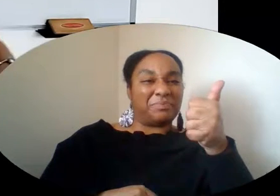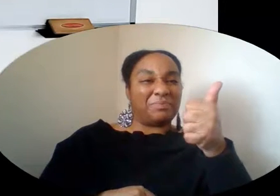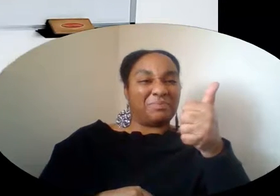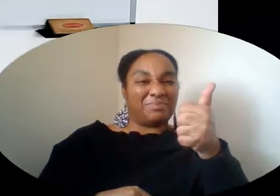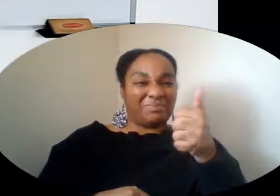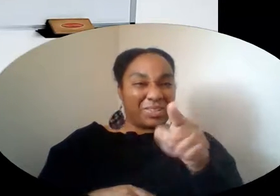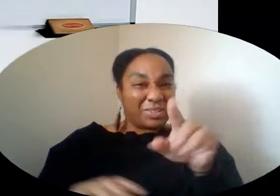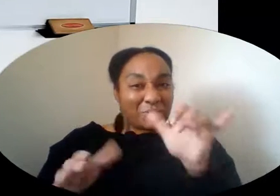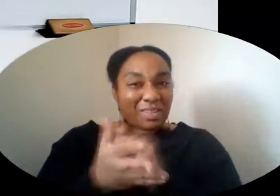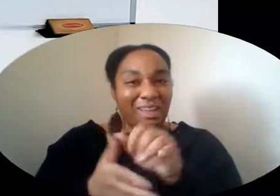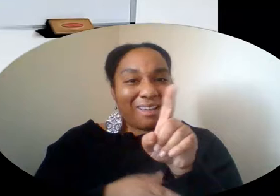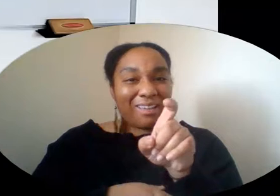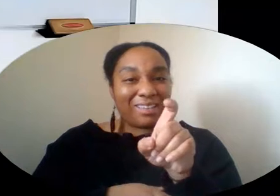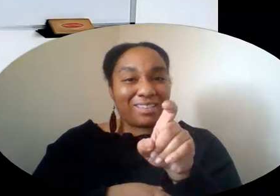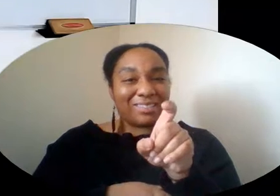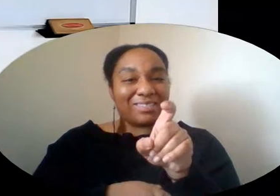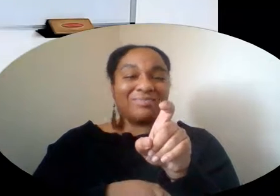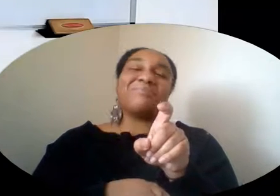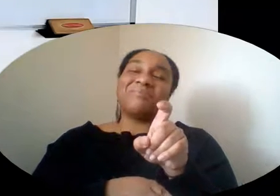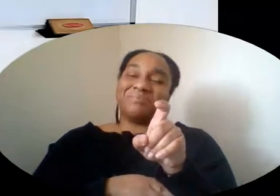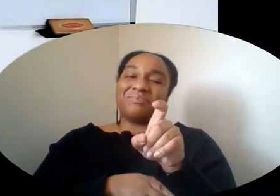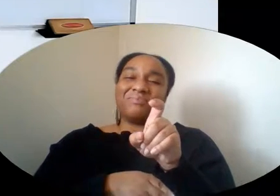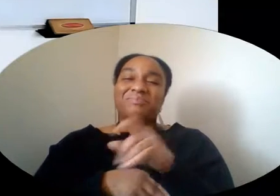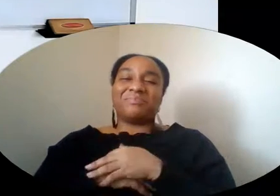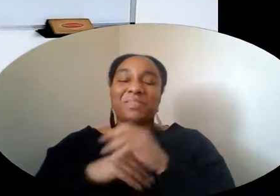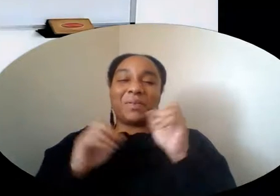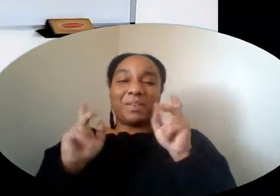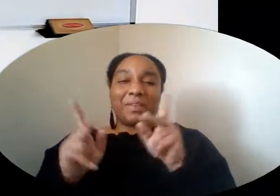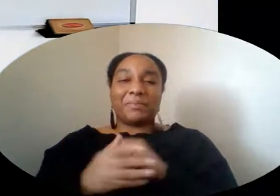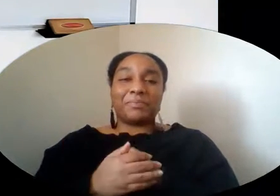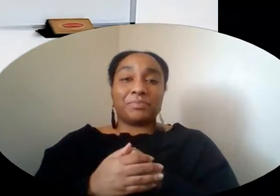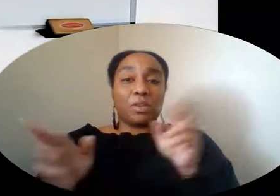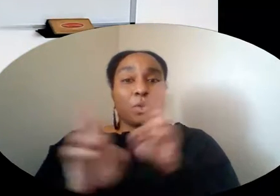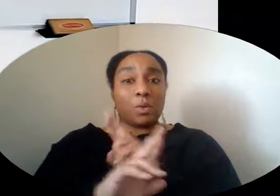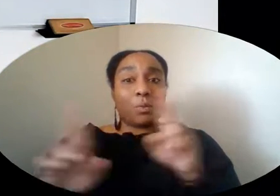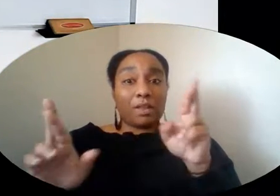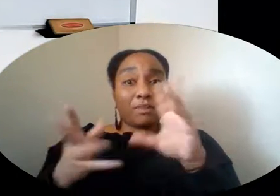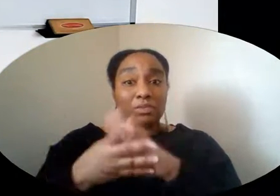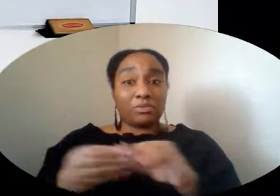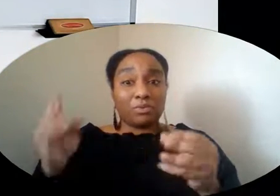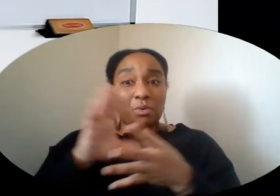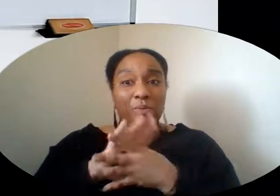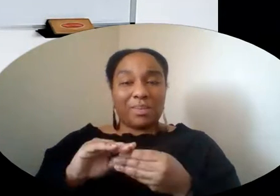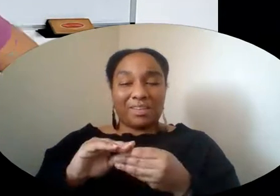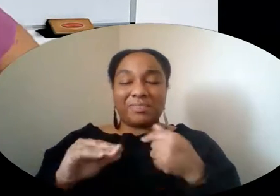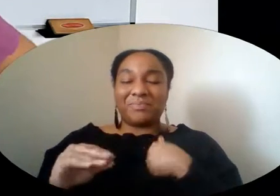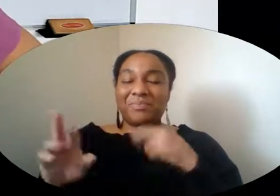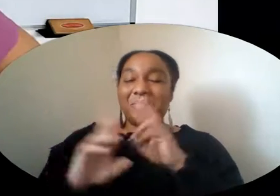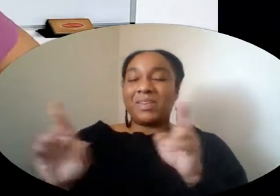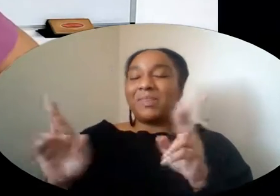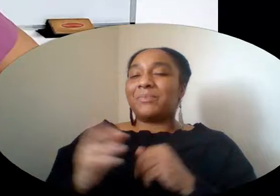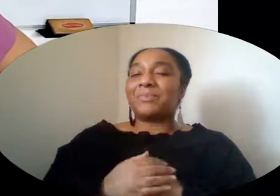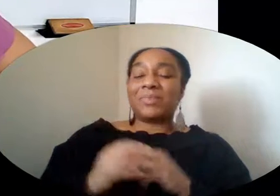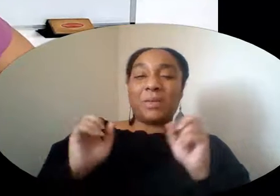1, 2, 3, 4, 5, 6, 7, 8, 9, 10. Did anybody do that? I bet you did. Okay, you guys, are you ready to hear our story? I'm ready to tell it to you.